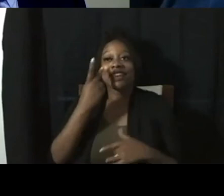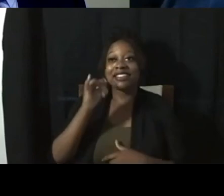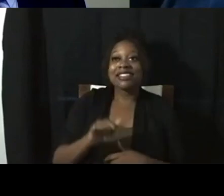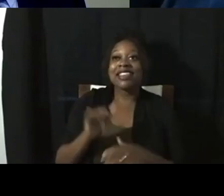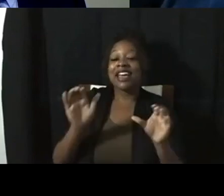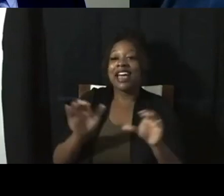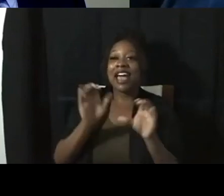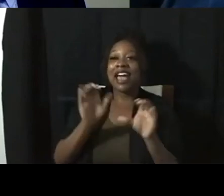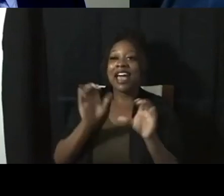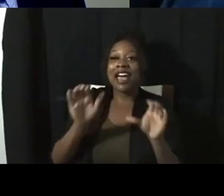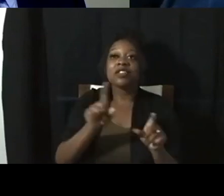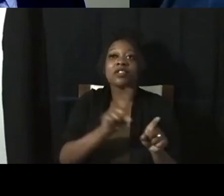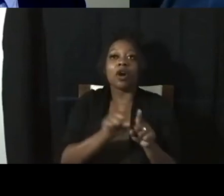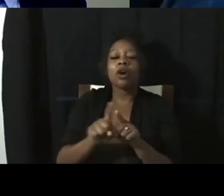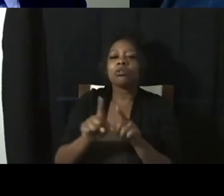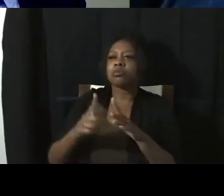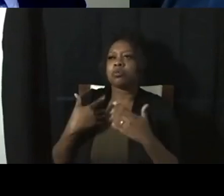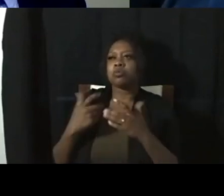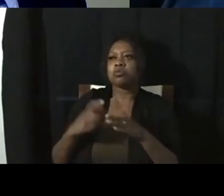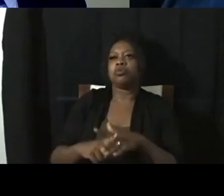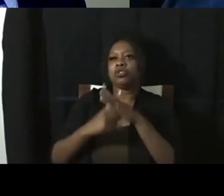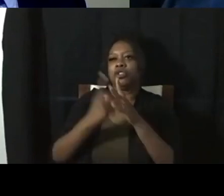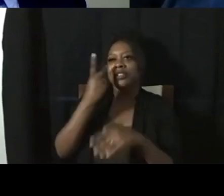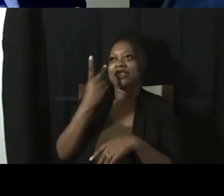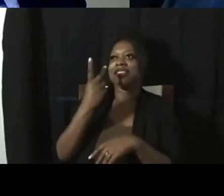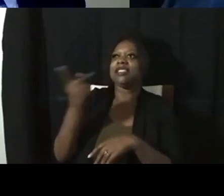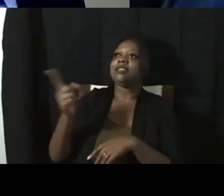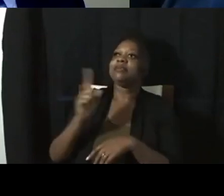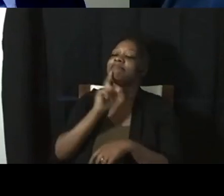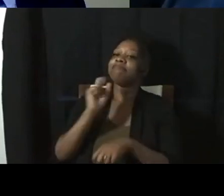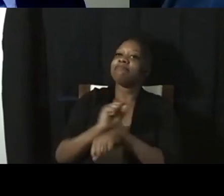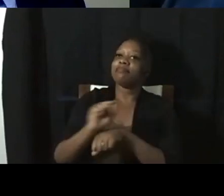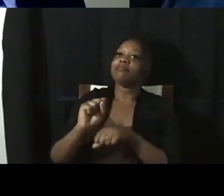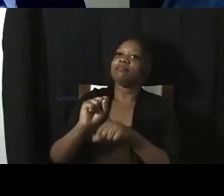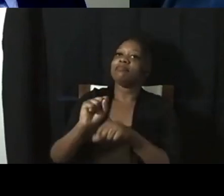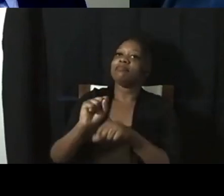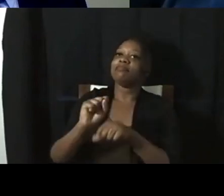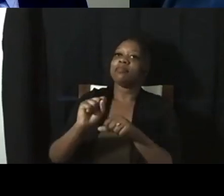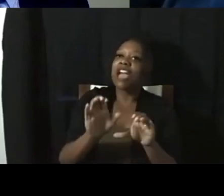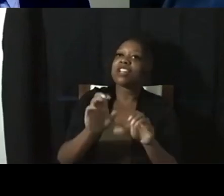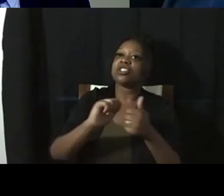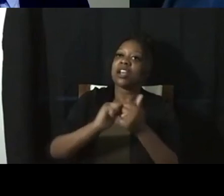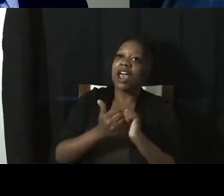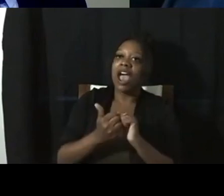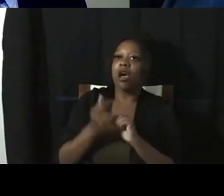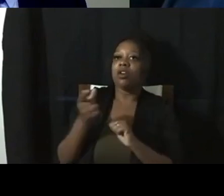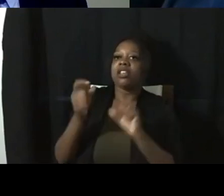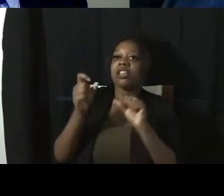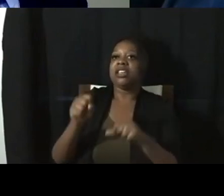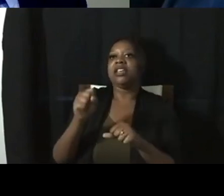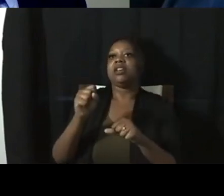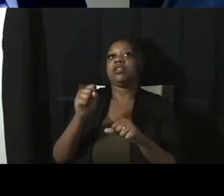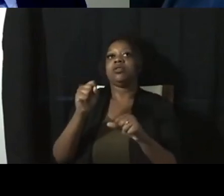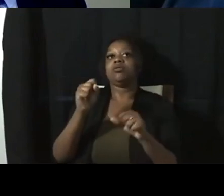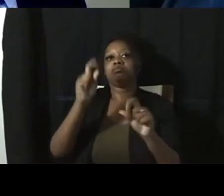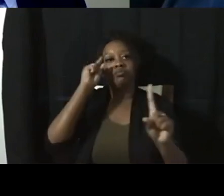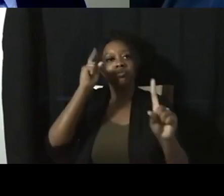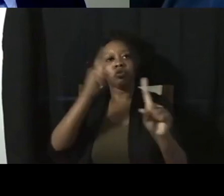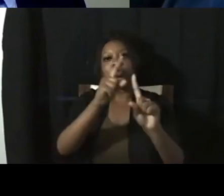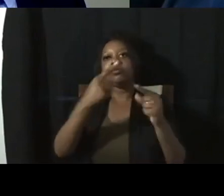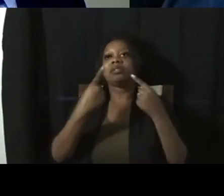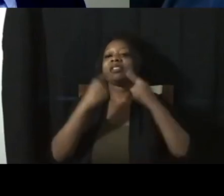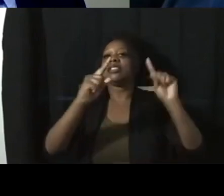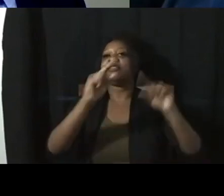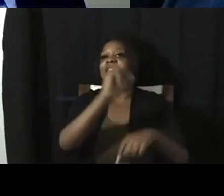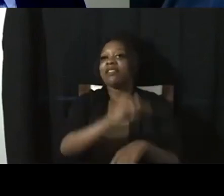but also to start seeing the action around that and how they intend to implement that. So our programs are aware, and they are taking